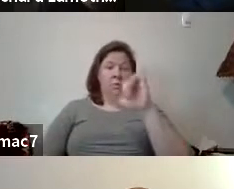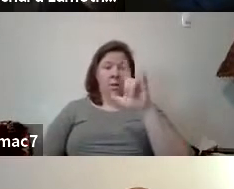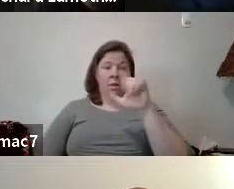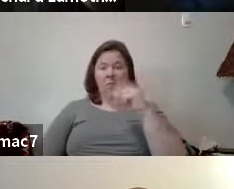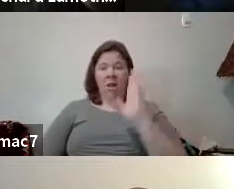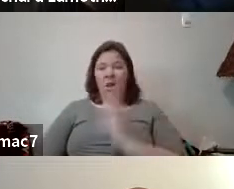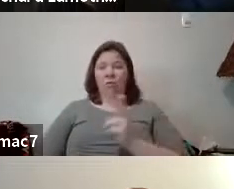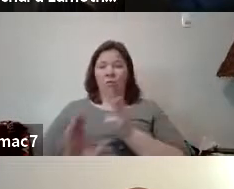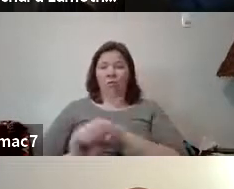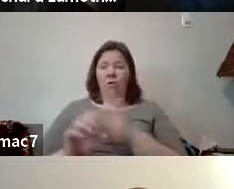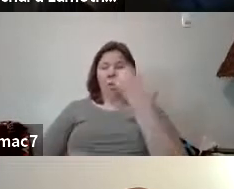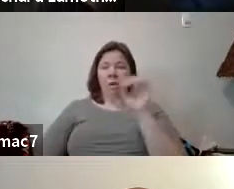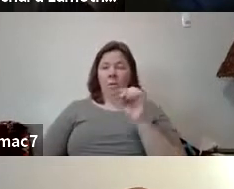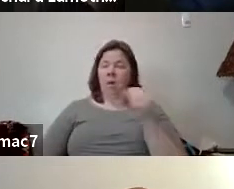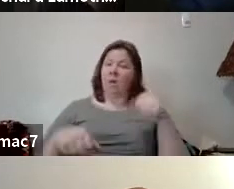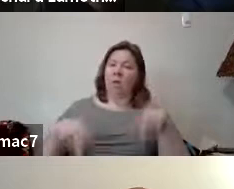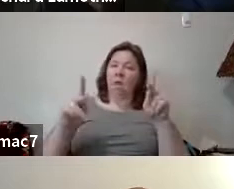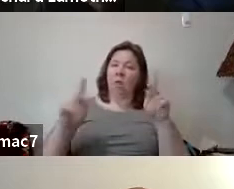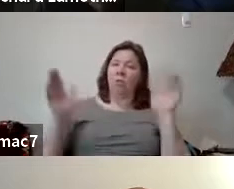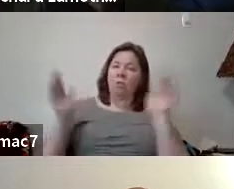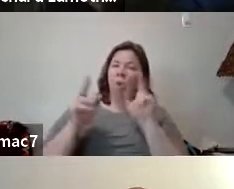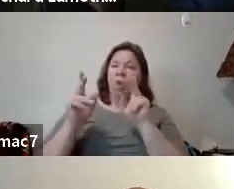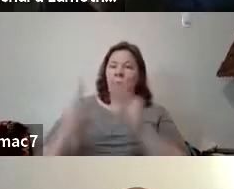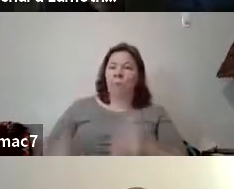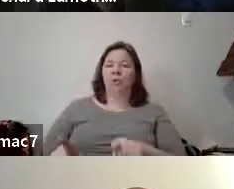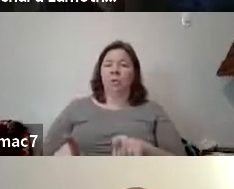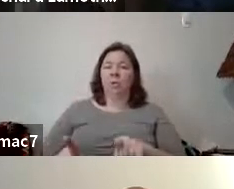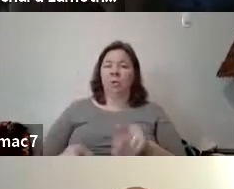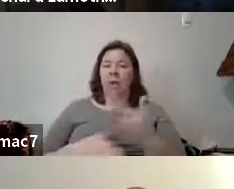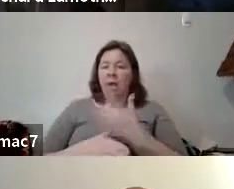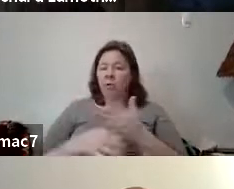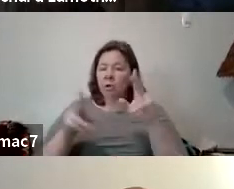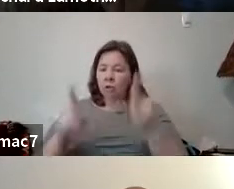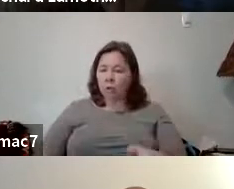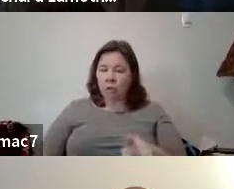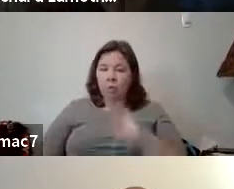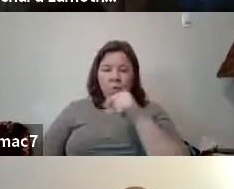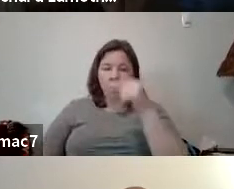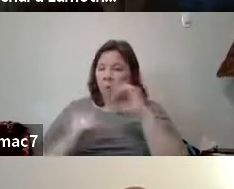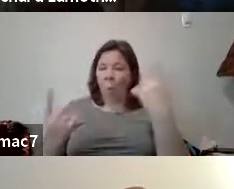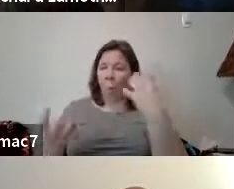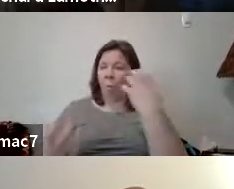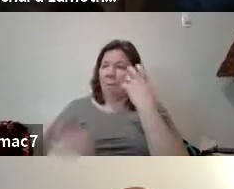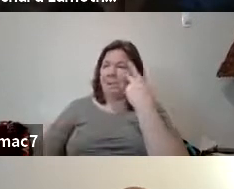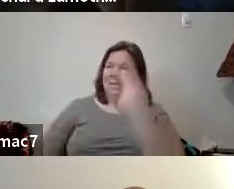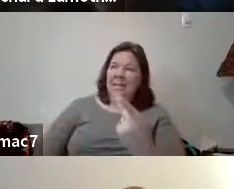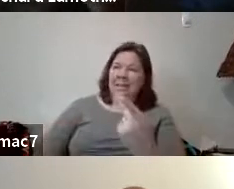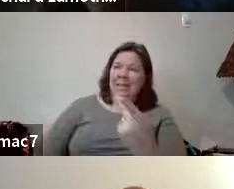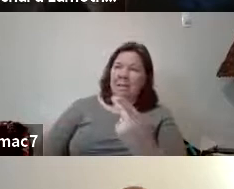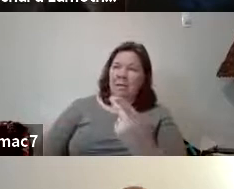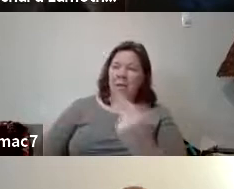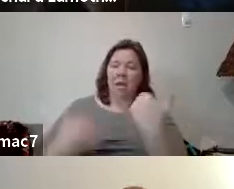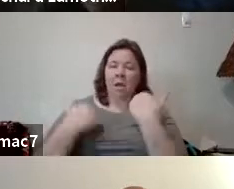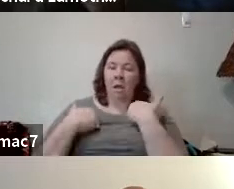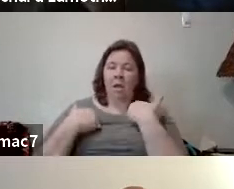company that allow the small person, the average person, the person who nobody wants to see, to have